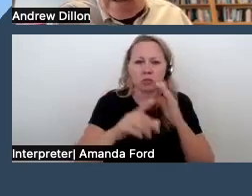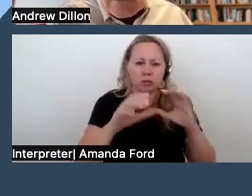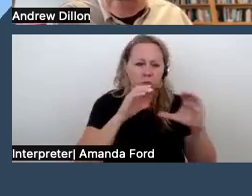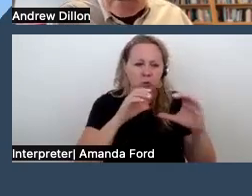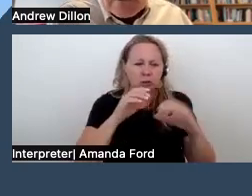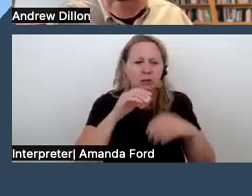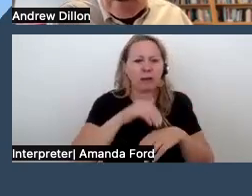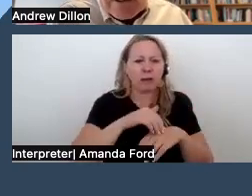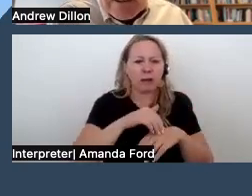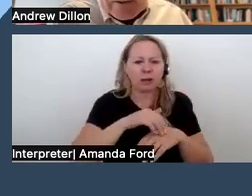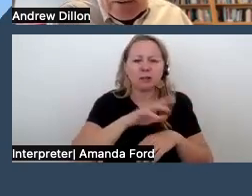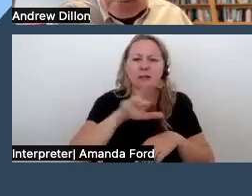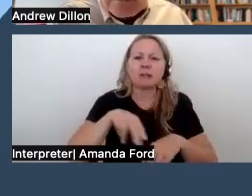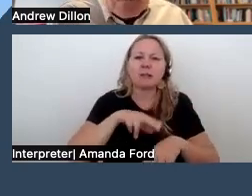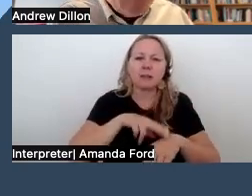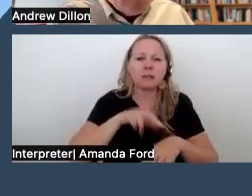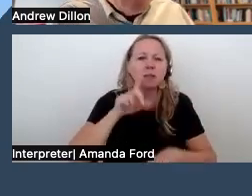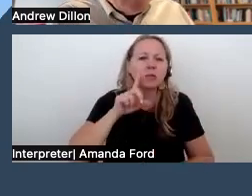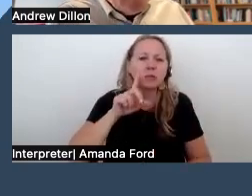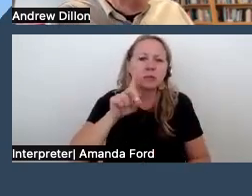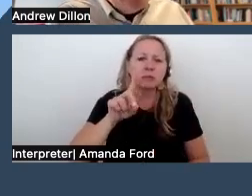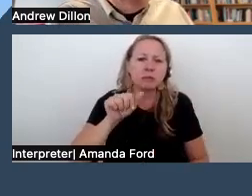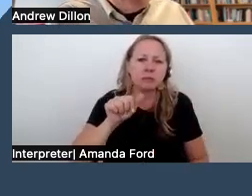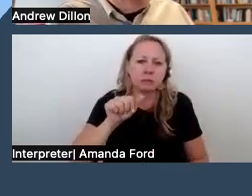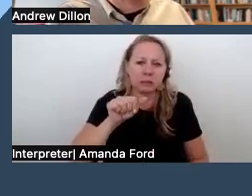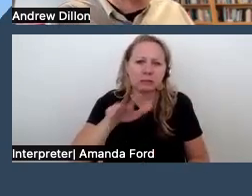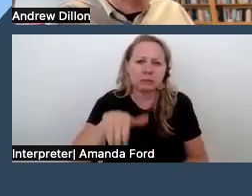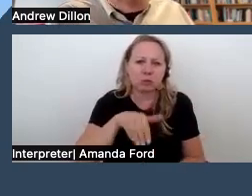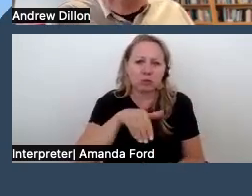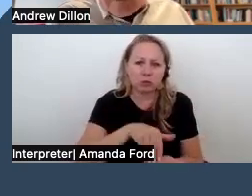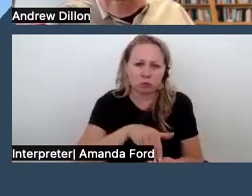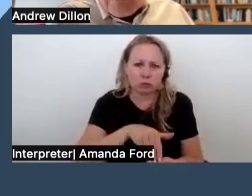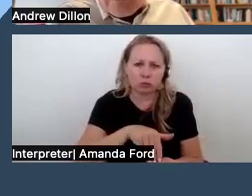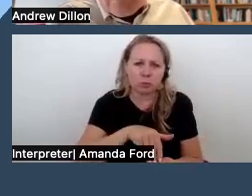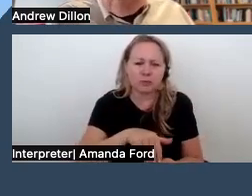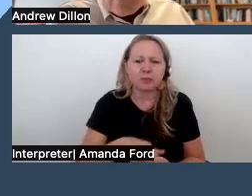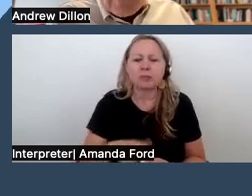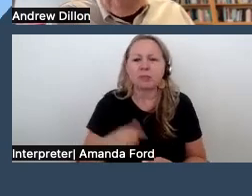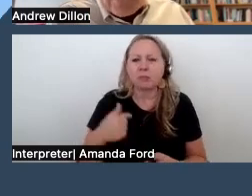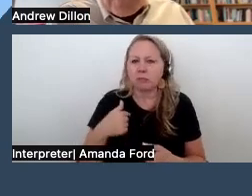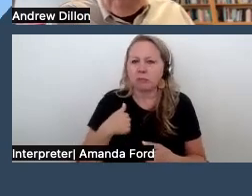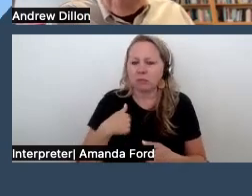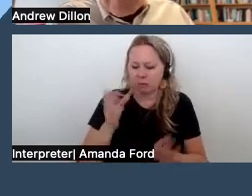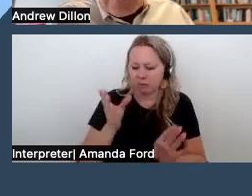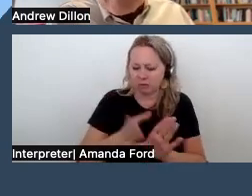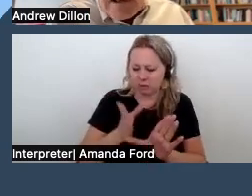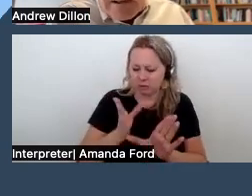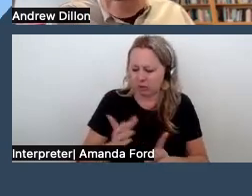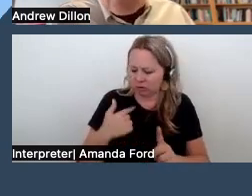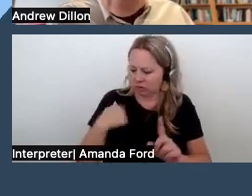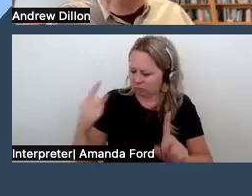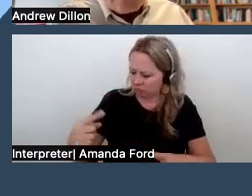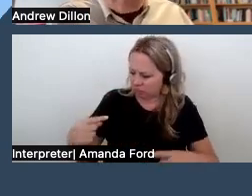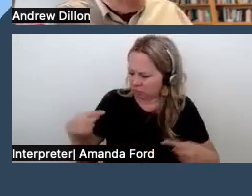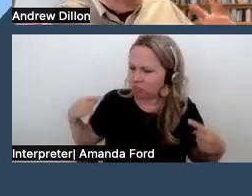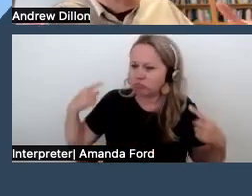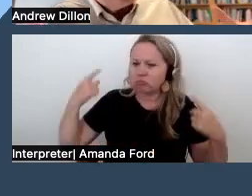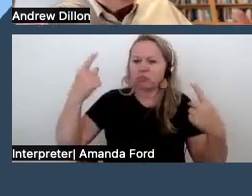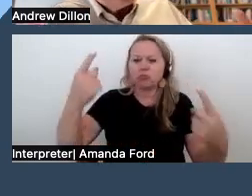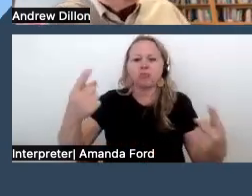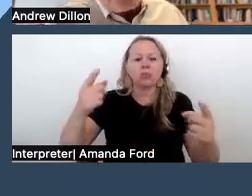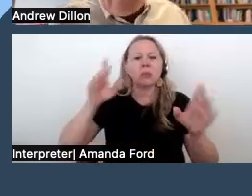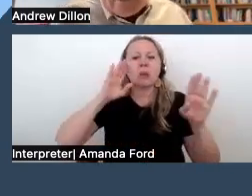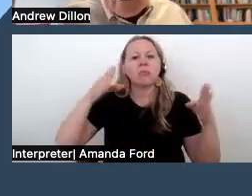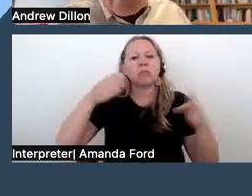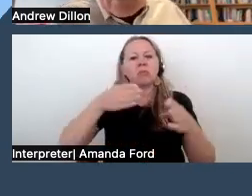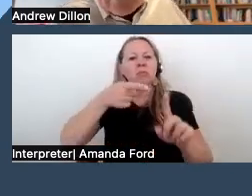the National Disability Centre. I've been a psychologist all my career with a particular interest in the